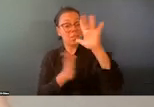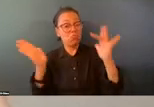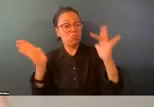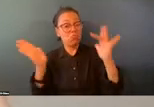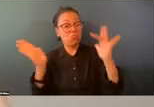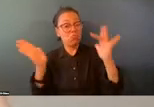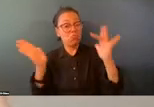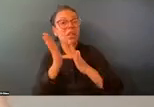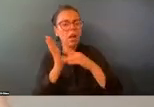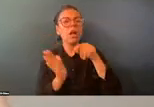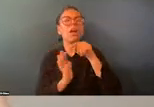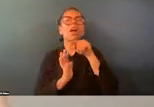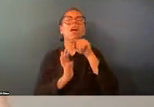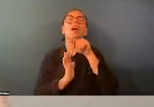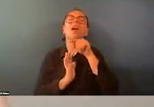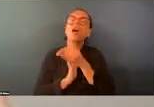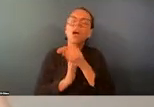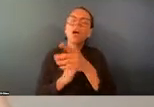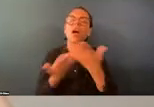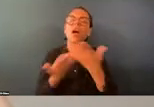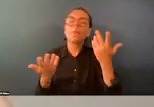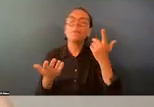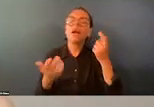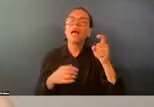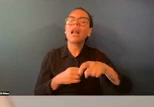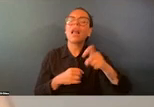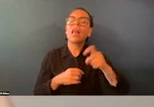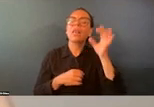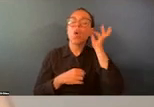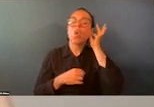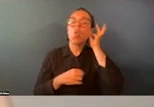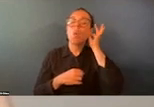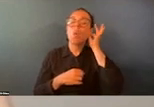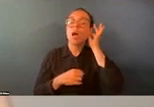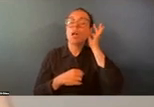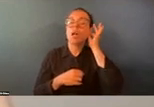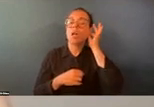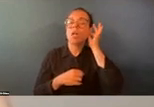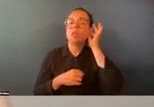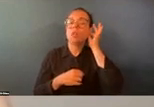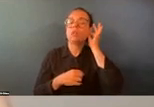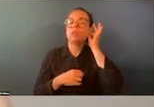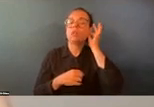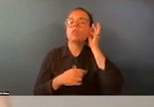Asia celebrates the Women of Central Asia, targets the ranges of